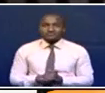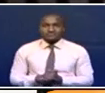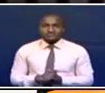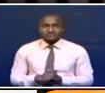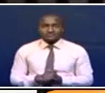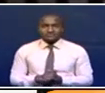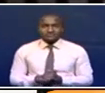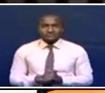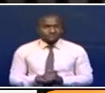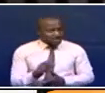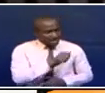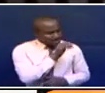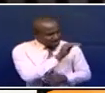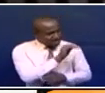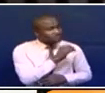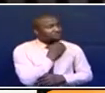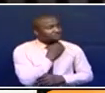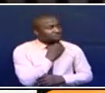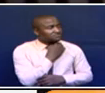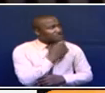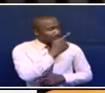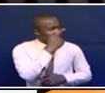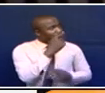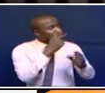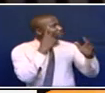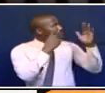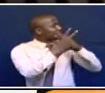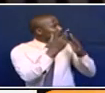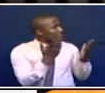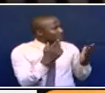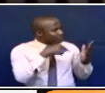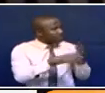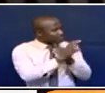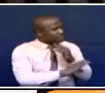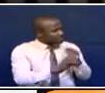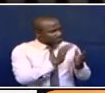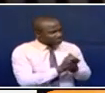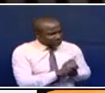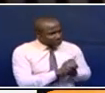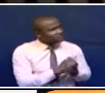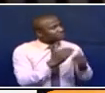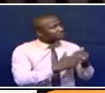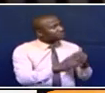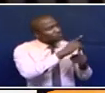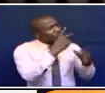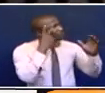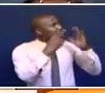right. If someone was to ask you, what is Kalonzo Musyoka's vision for this country going forward, what would you say